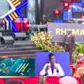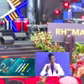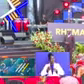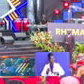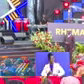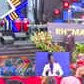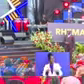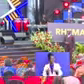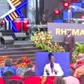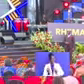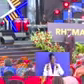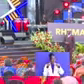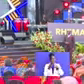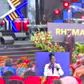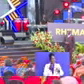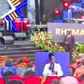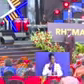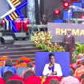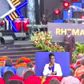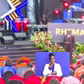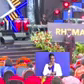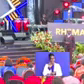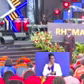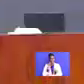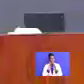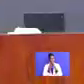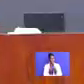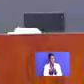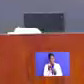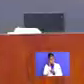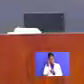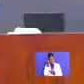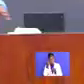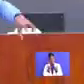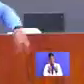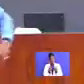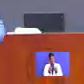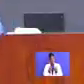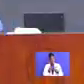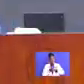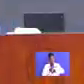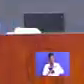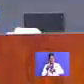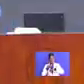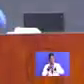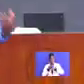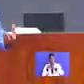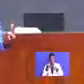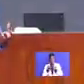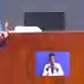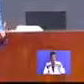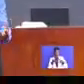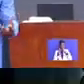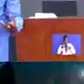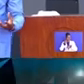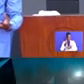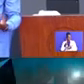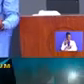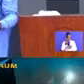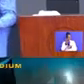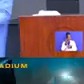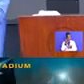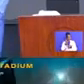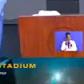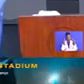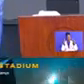leader come out of Manassa because there is what we call a a a national or Regional alar